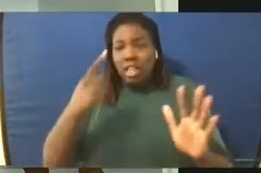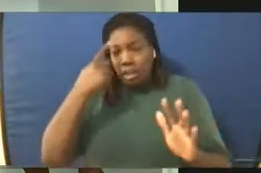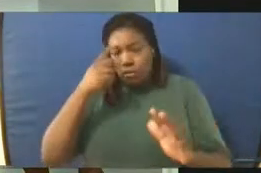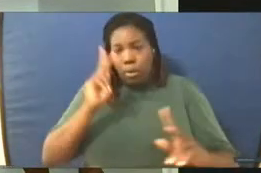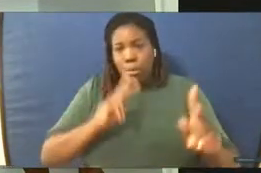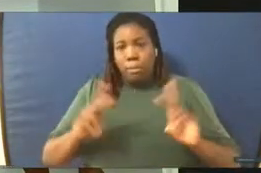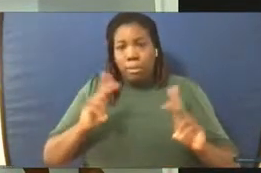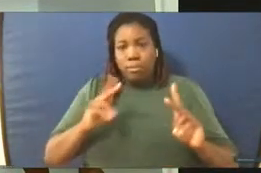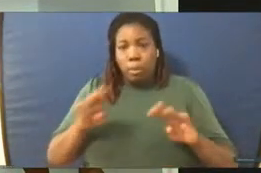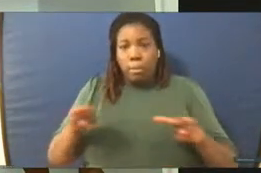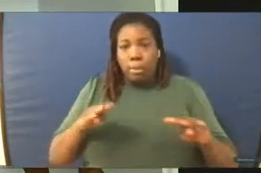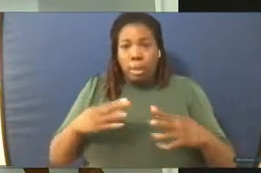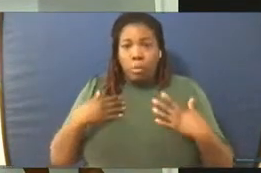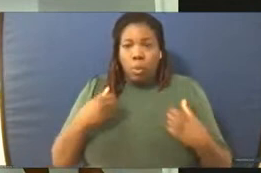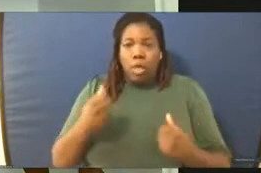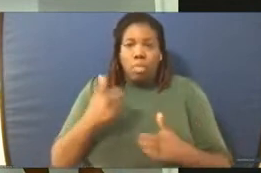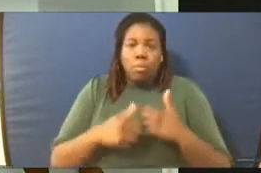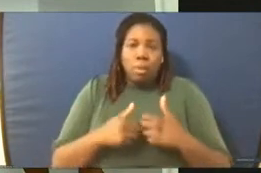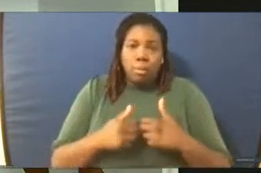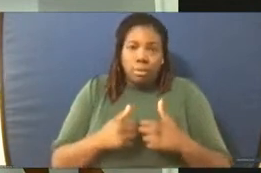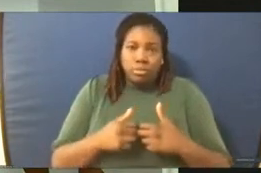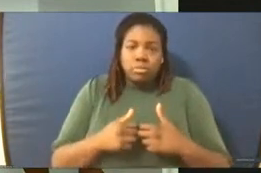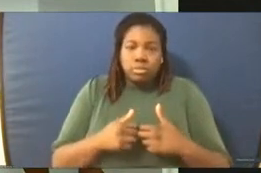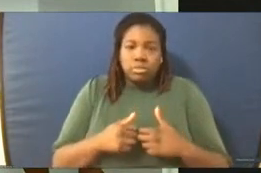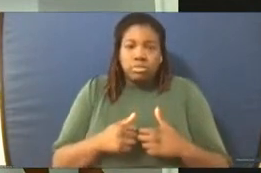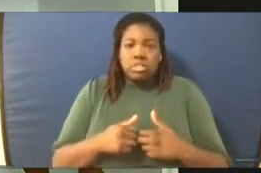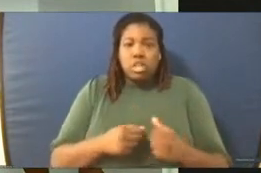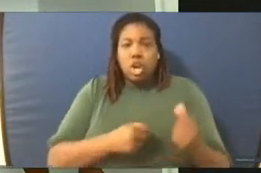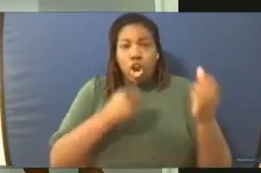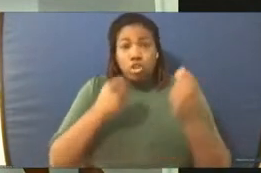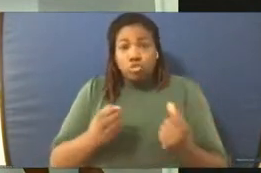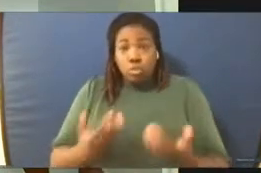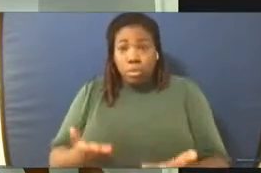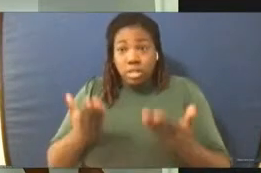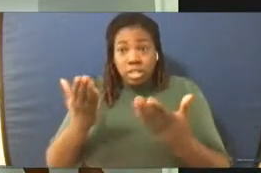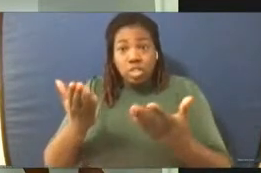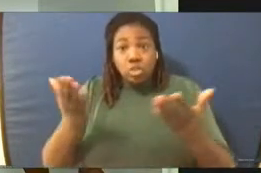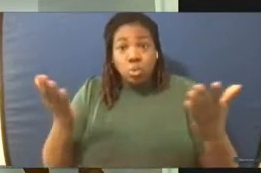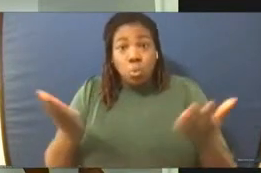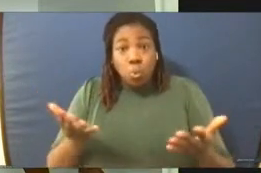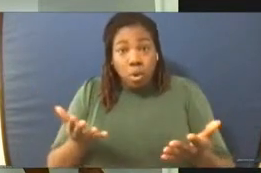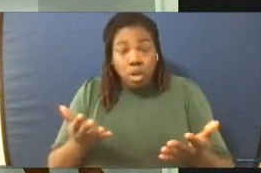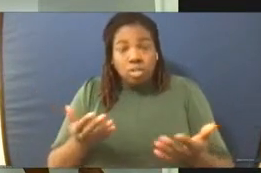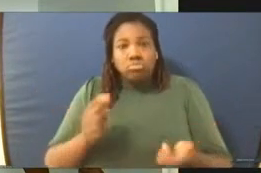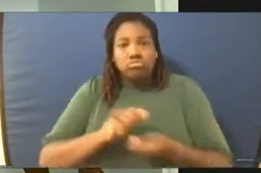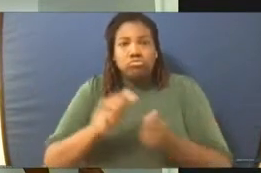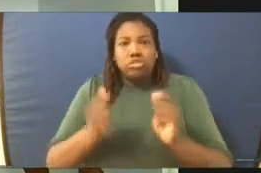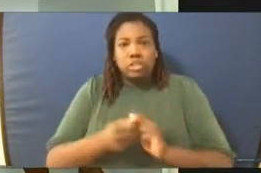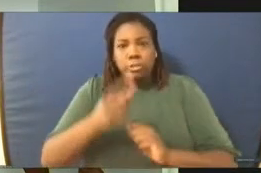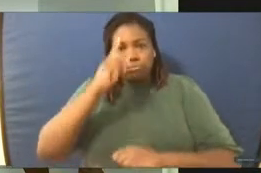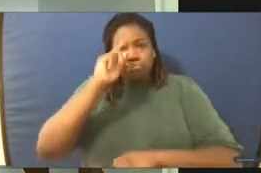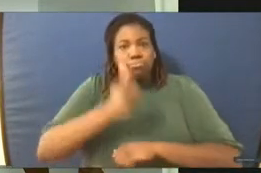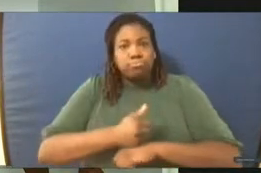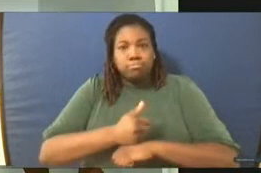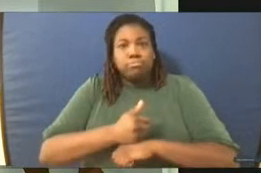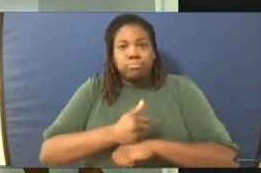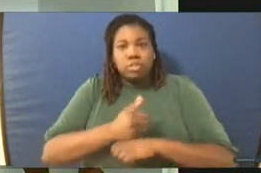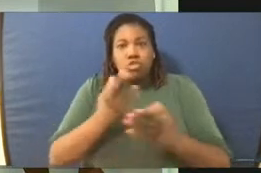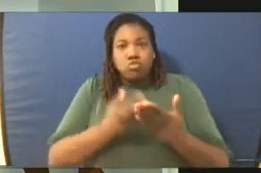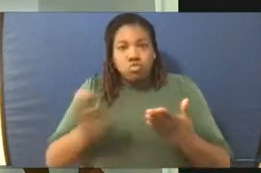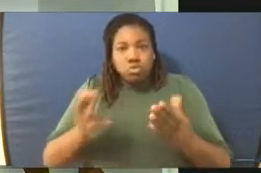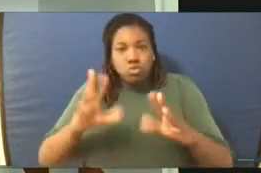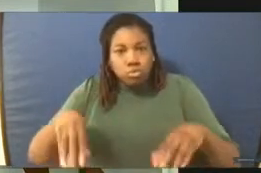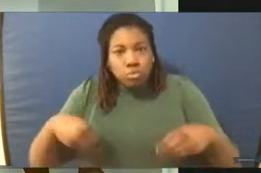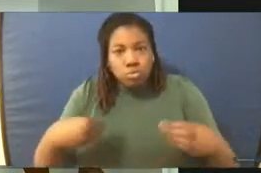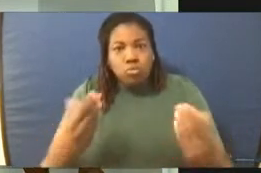have behavioral health conditions. And so our strong recommendation is that we have to change the paradigm. We have to have resources